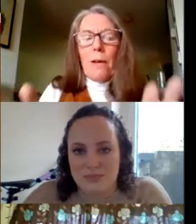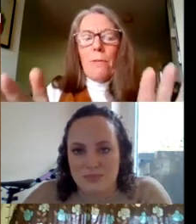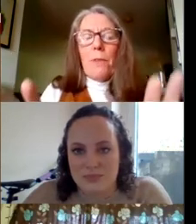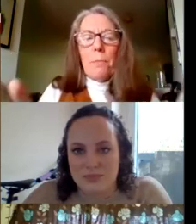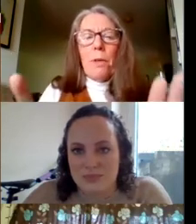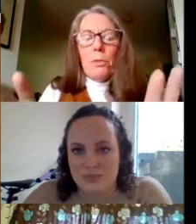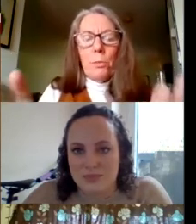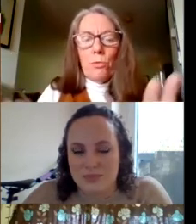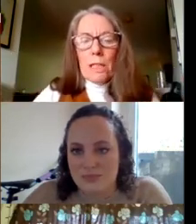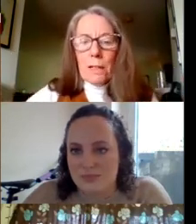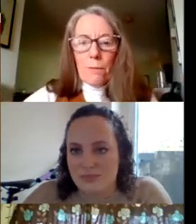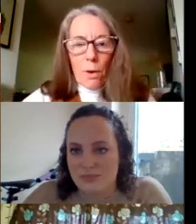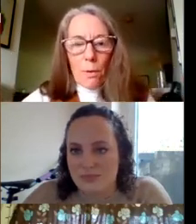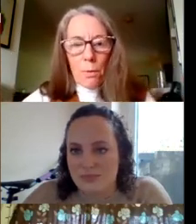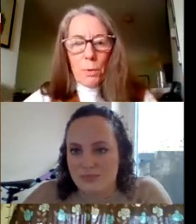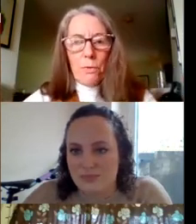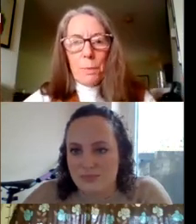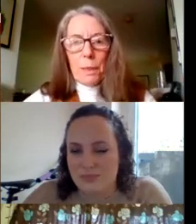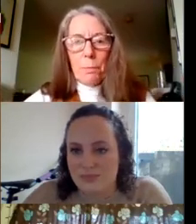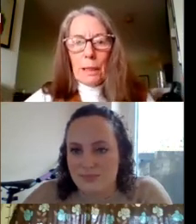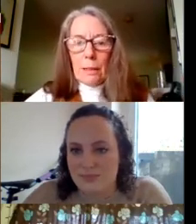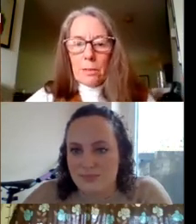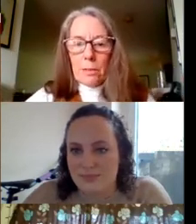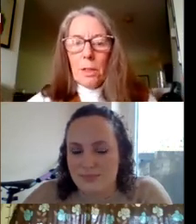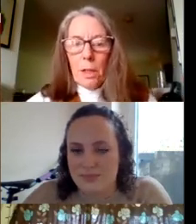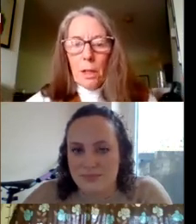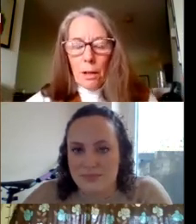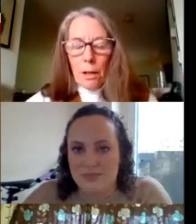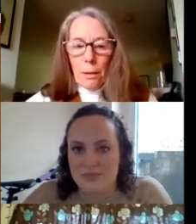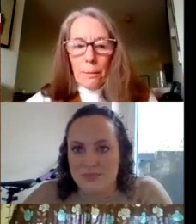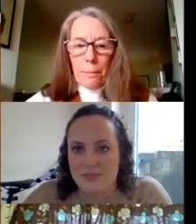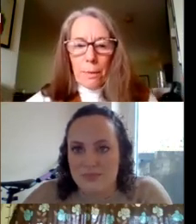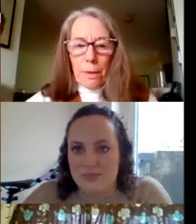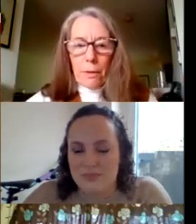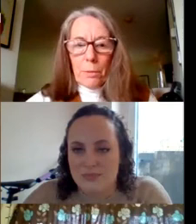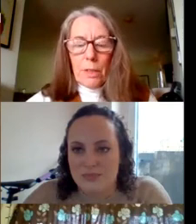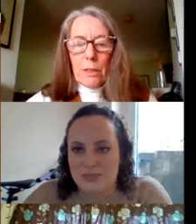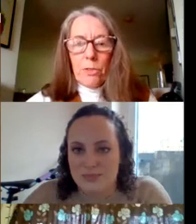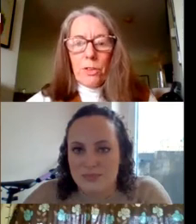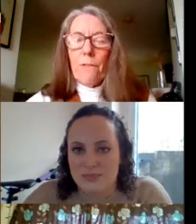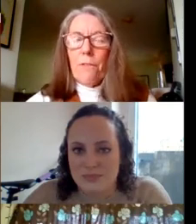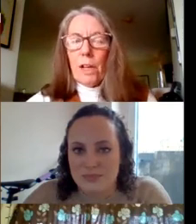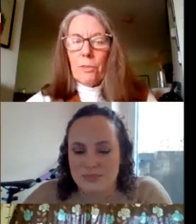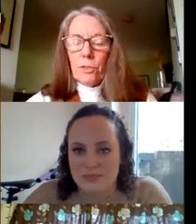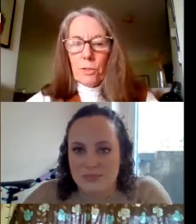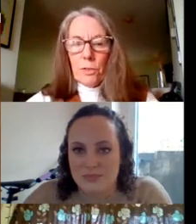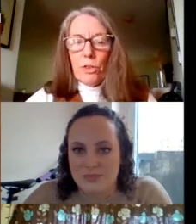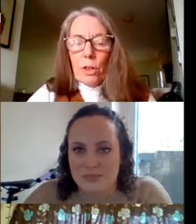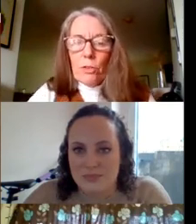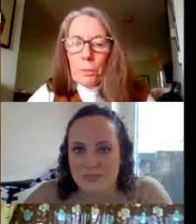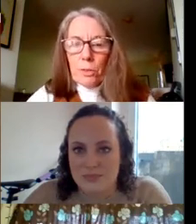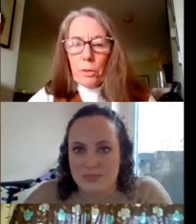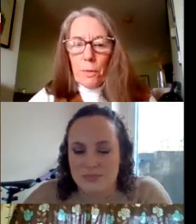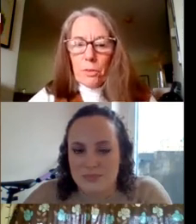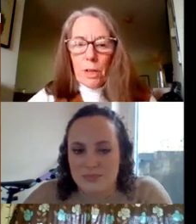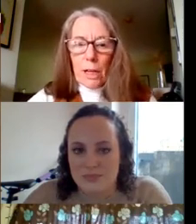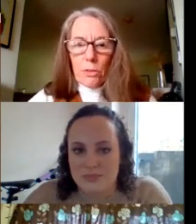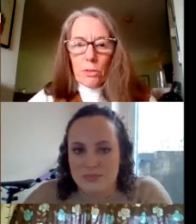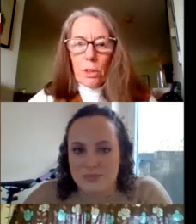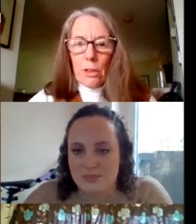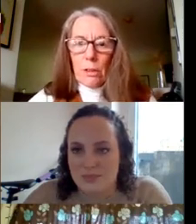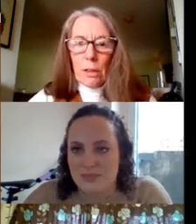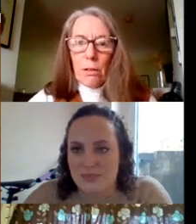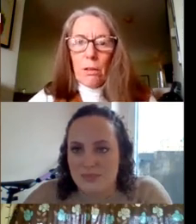or whatever the person was reading from would have been placed. And that was in St. Faith's, the church that we saw on the